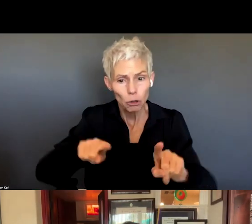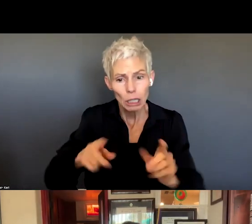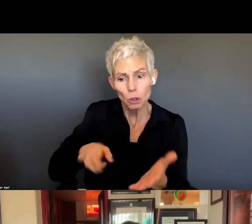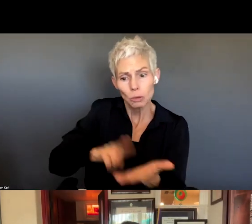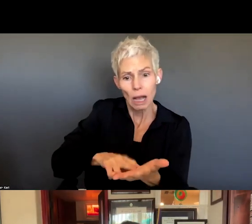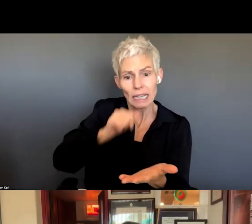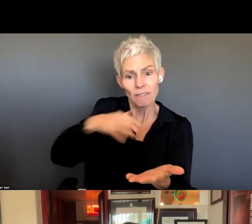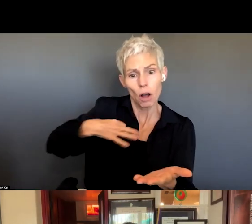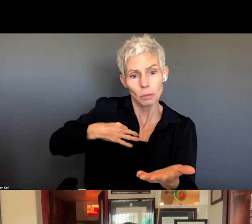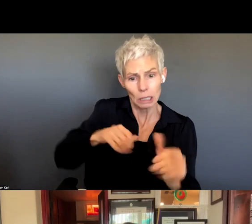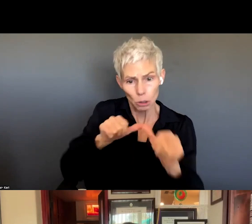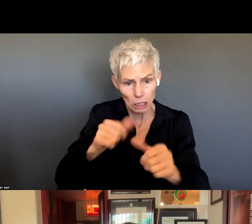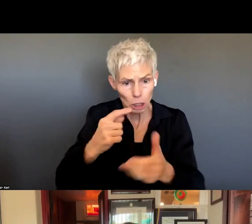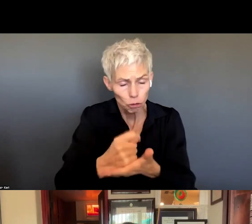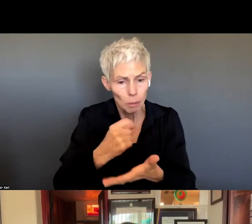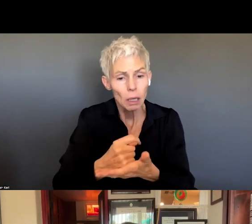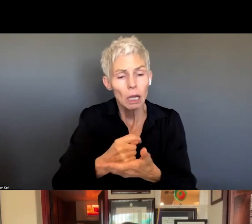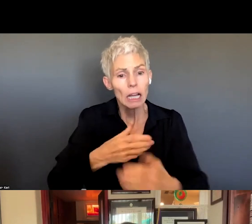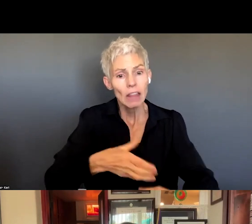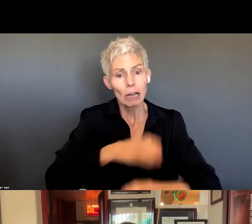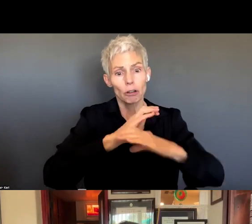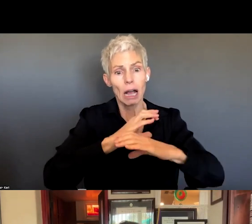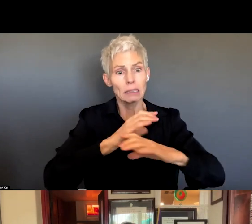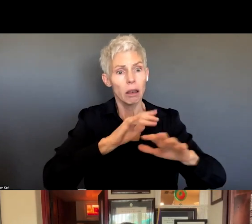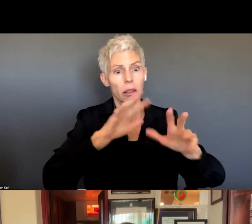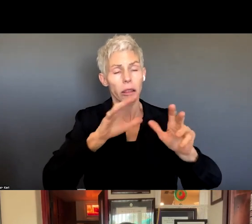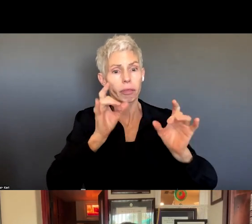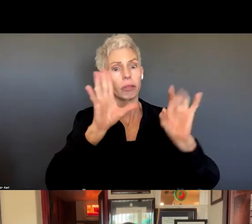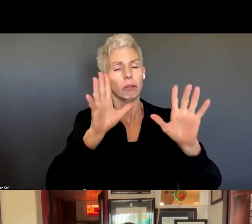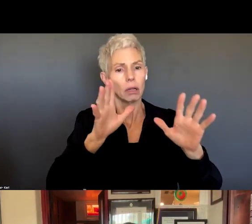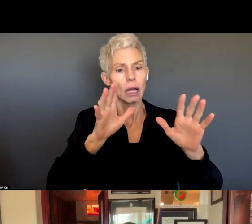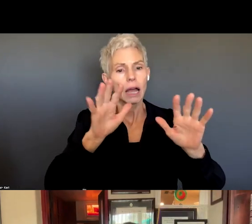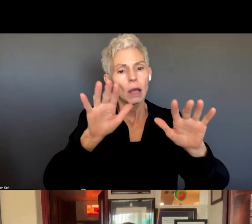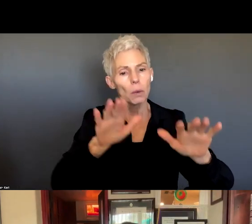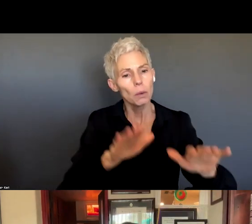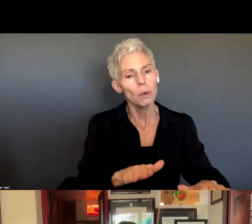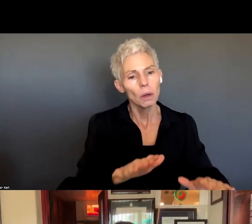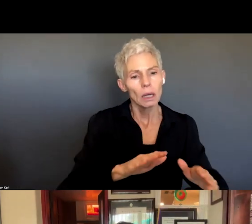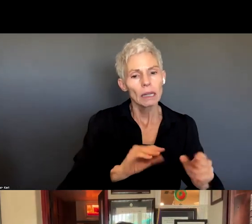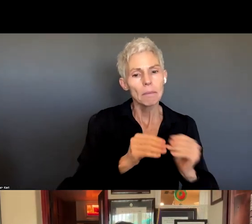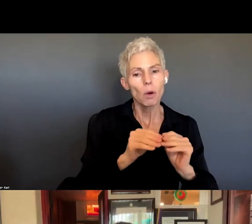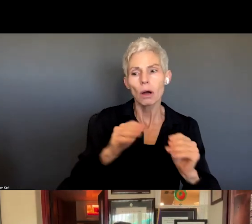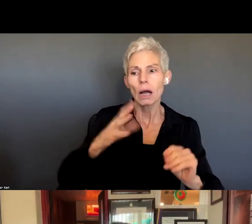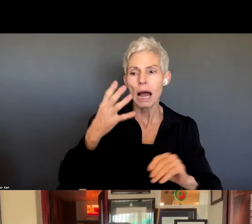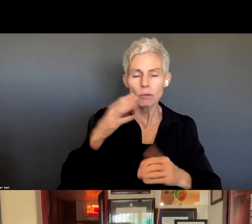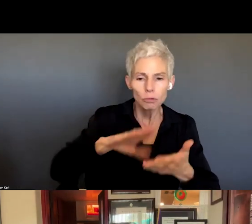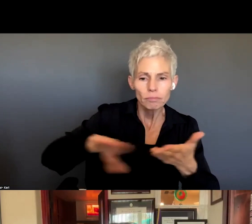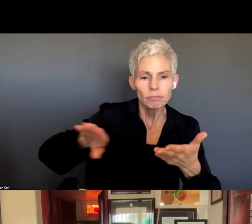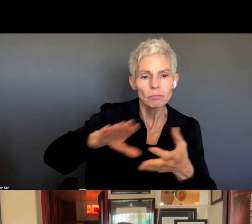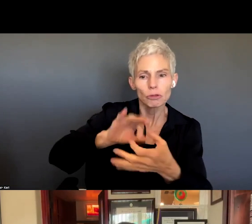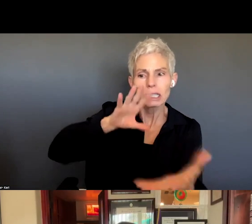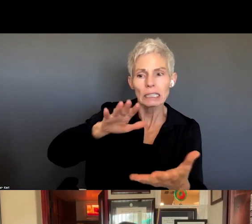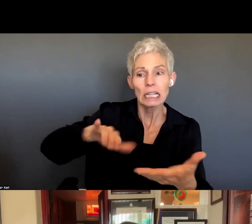treatment. And then after the crisis, they were more likely to remain stable in the community and not have any more crisis